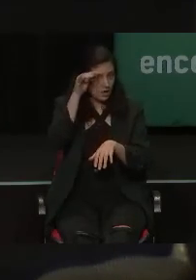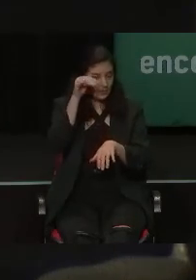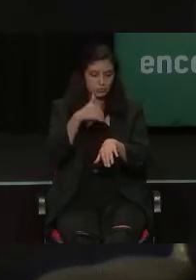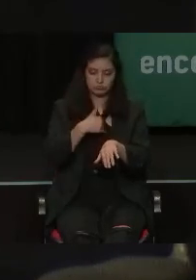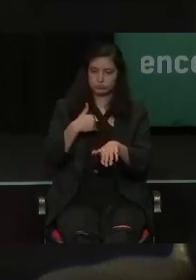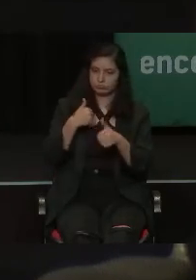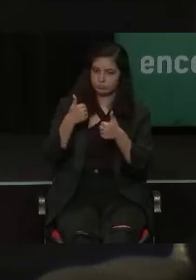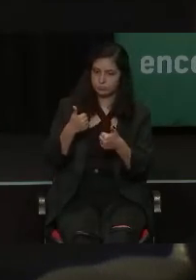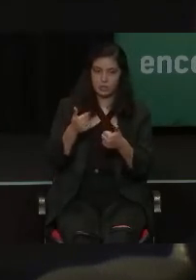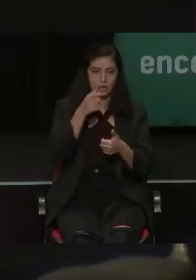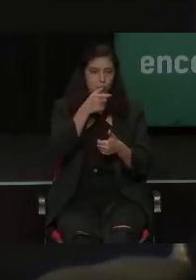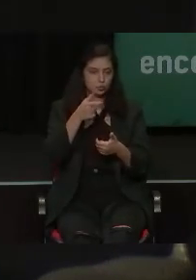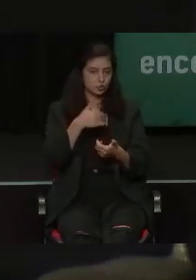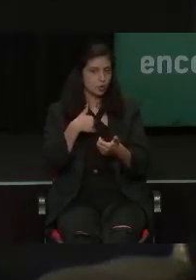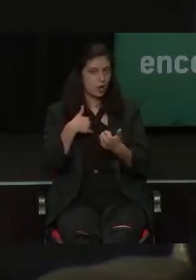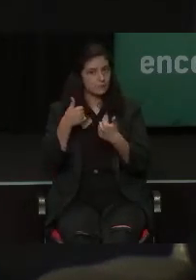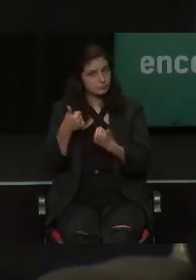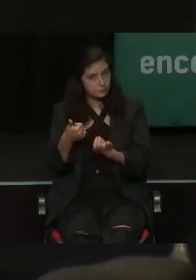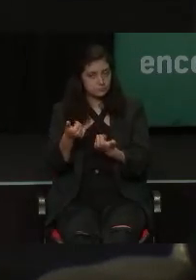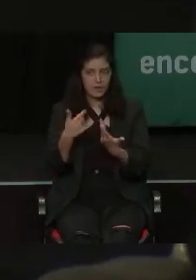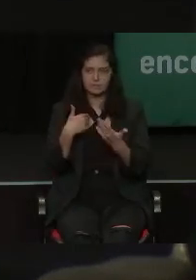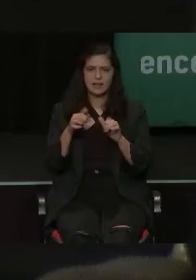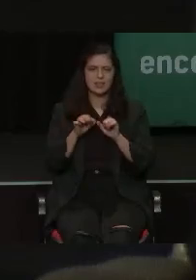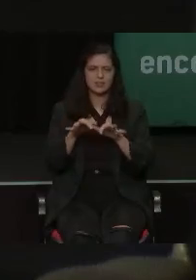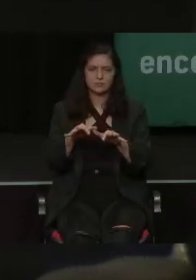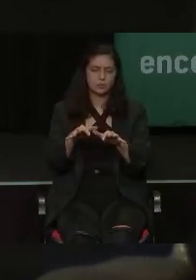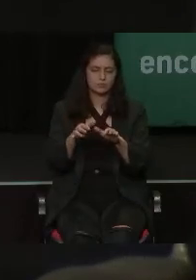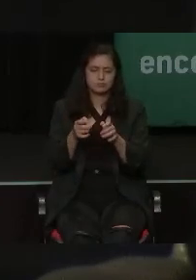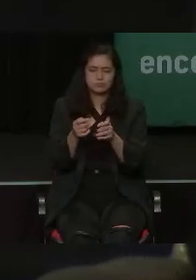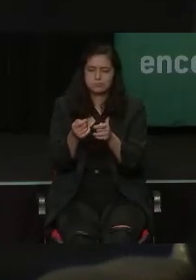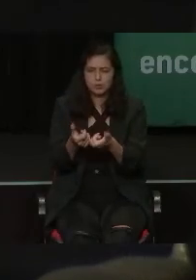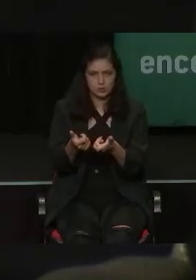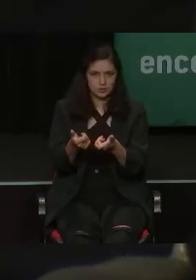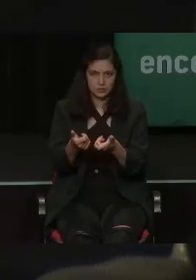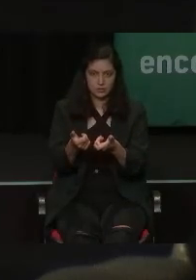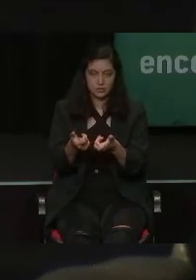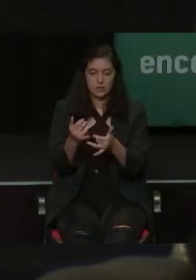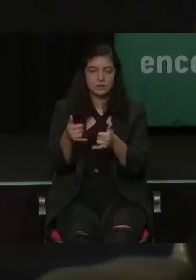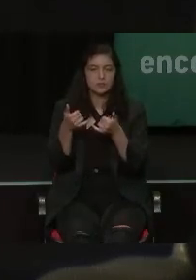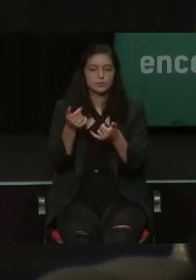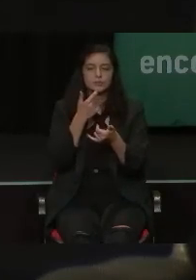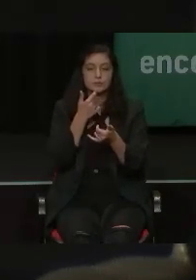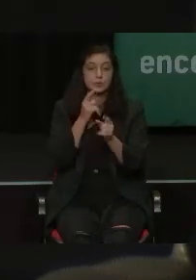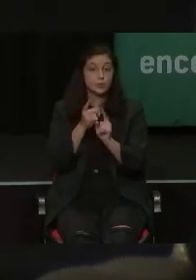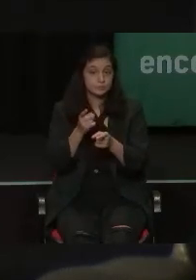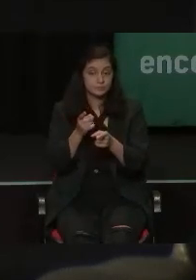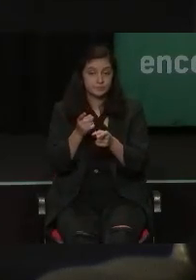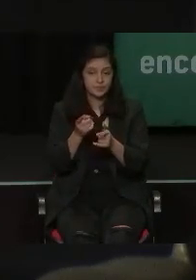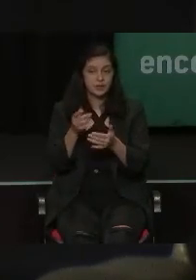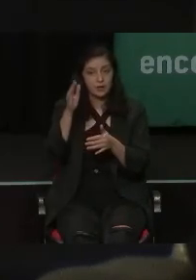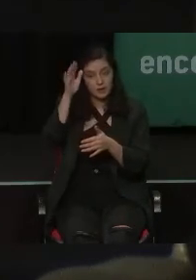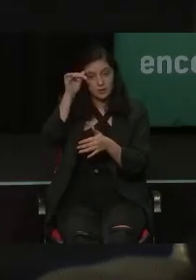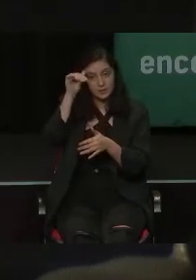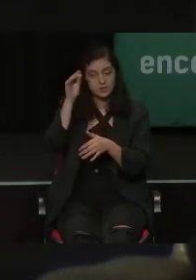Between healthy animals and healthy people, the transmission was very low. Then, what did we